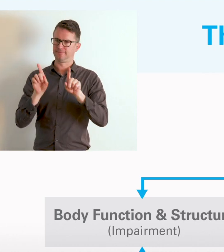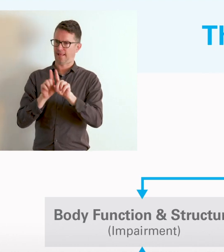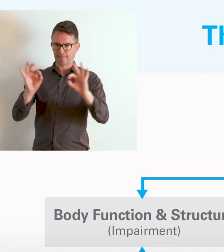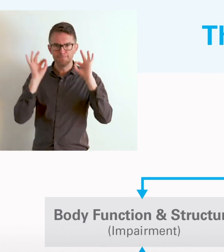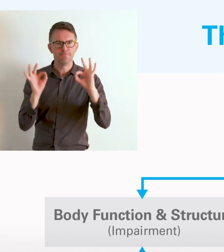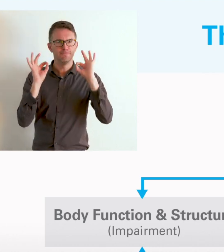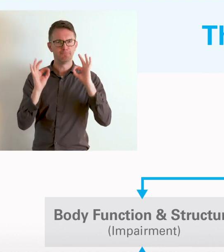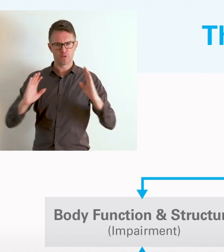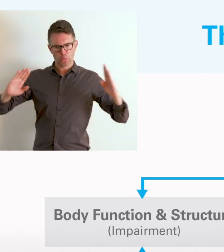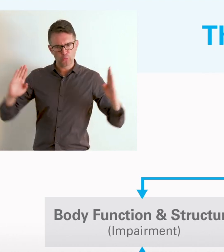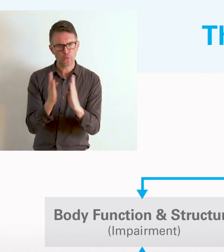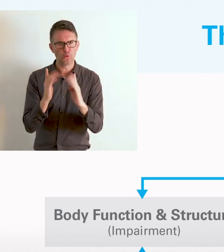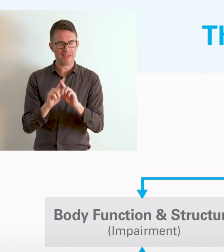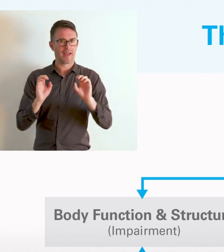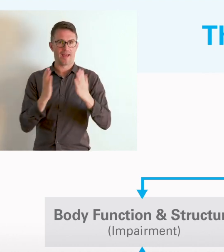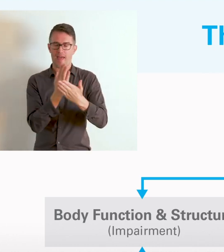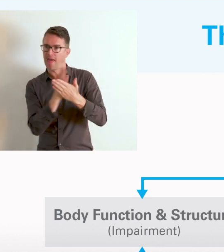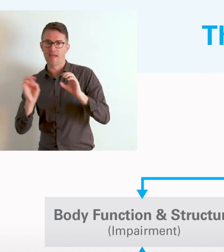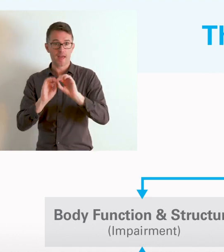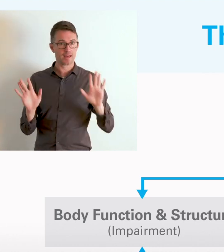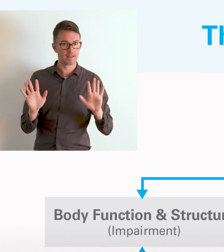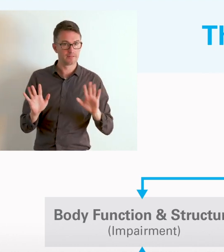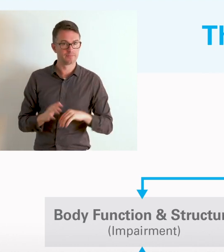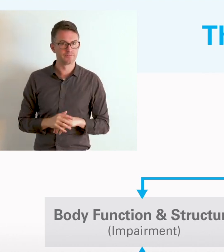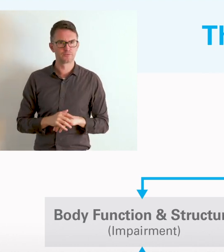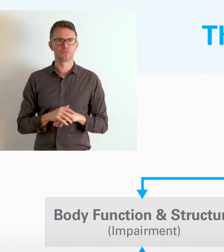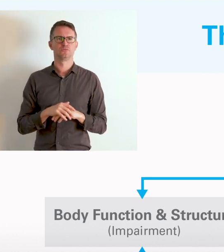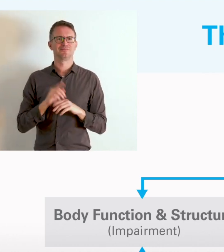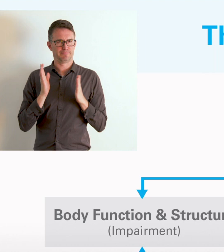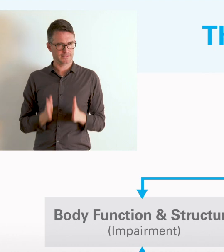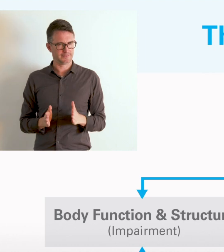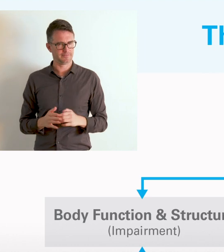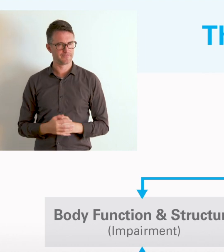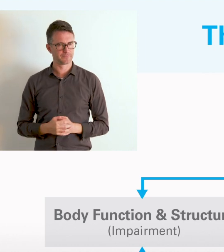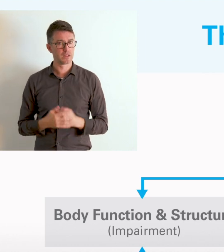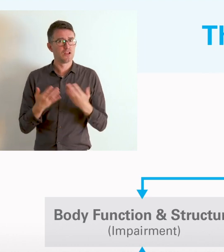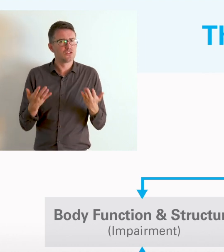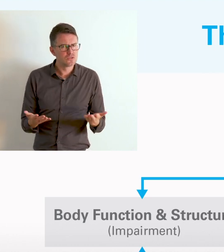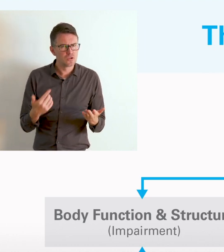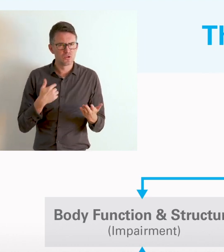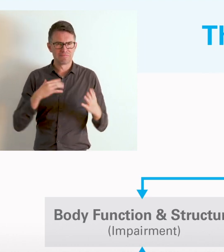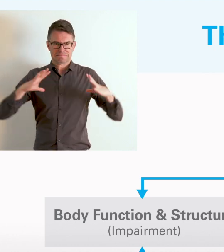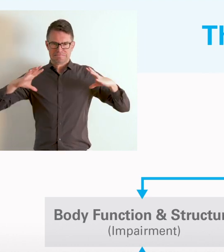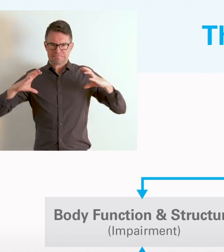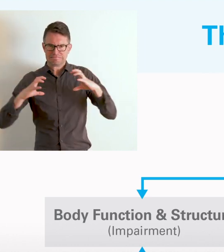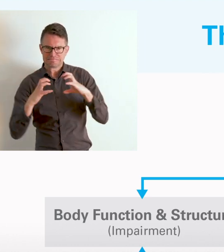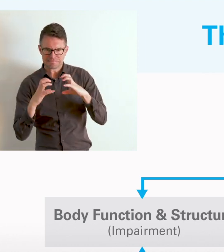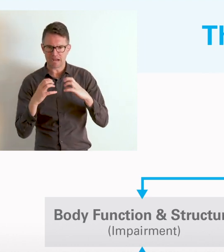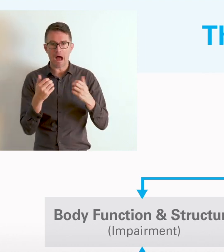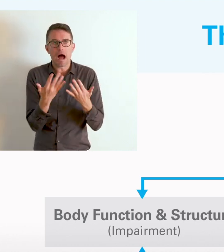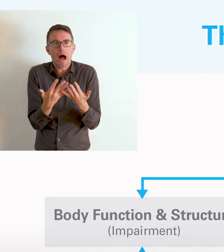be short, clear, and precise. So we're confined by the number of questions we can